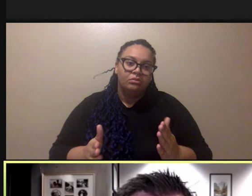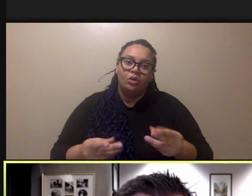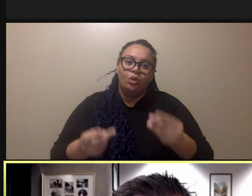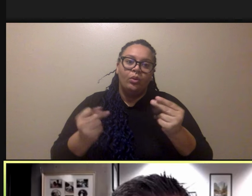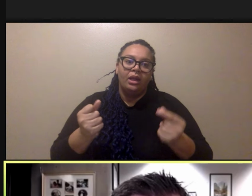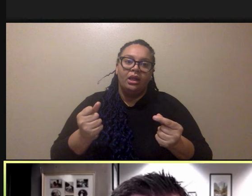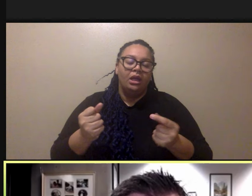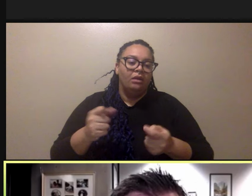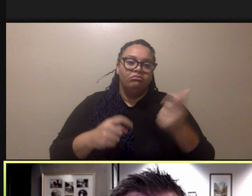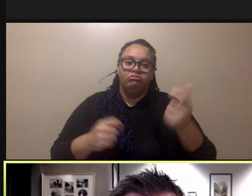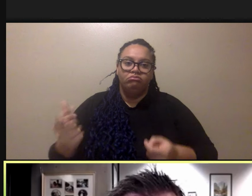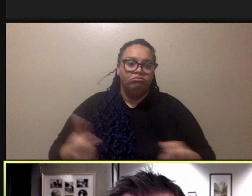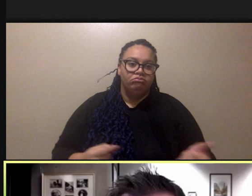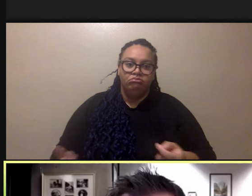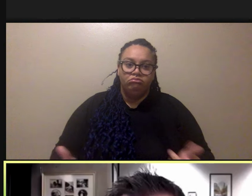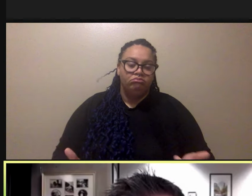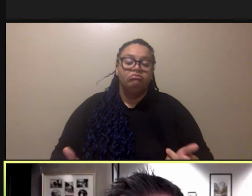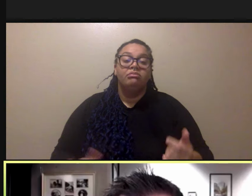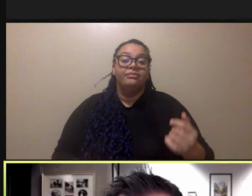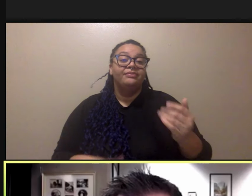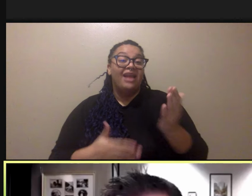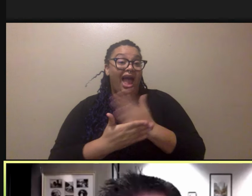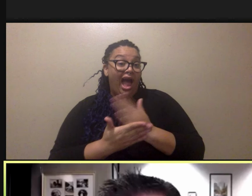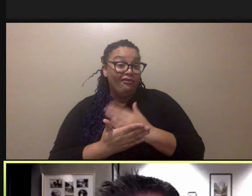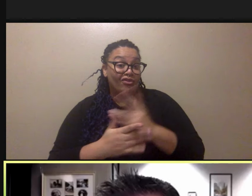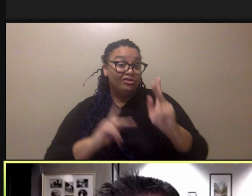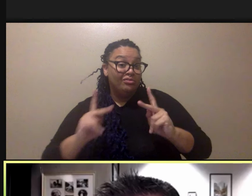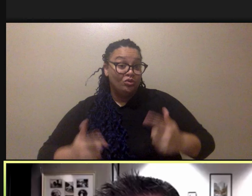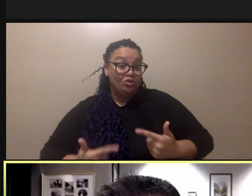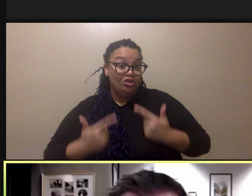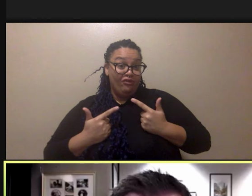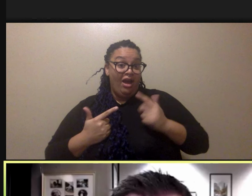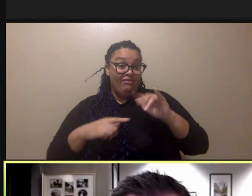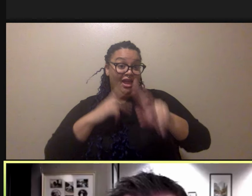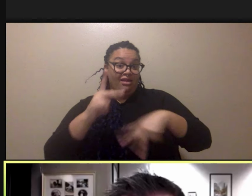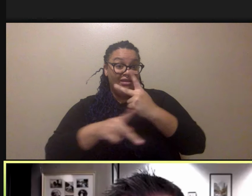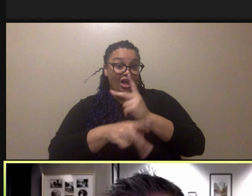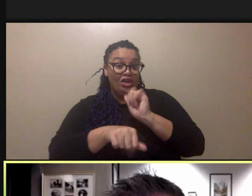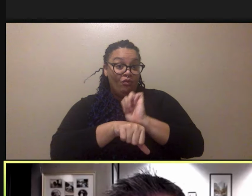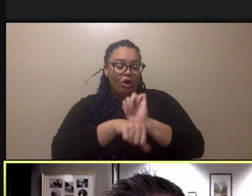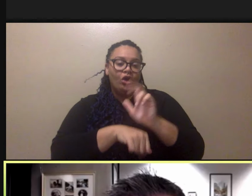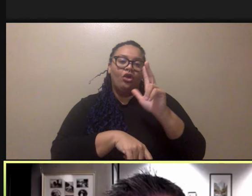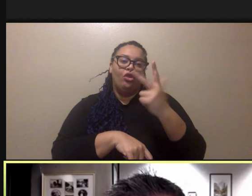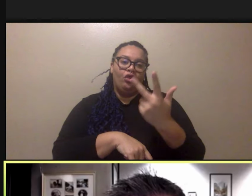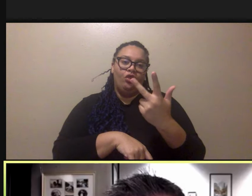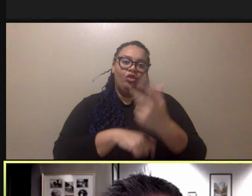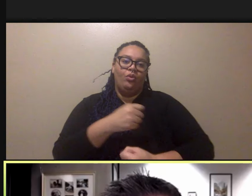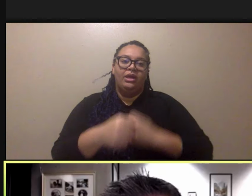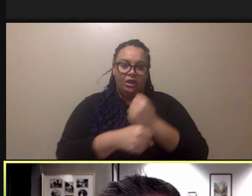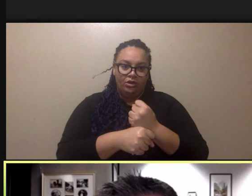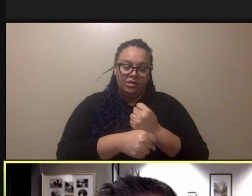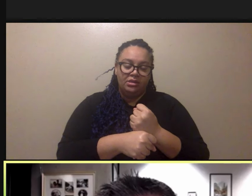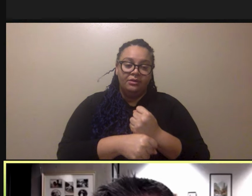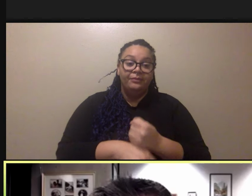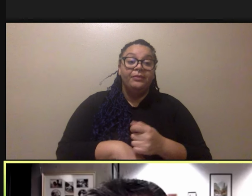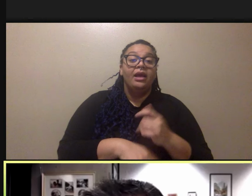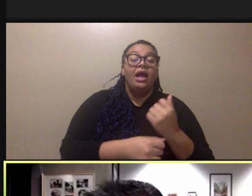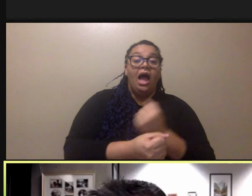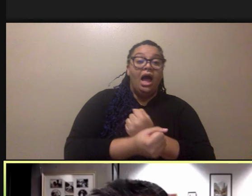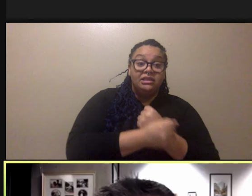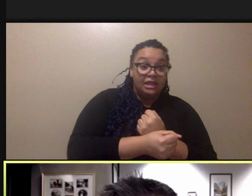than 3 years was pretty low. The average slave put to work on a sugar